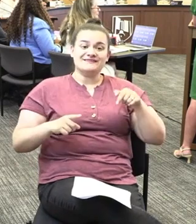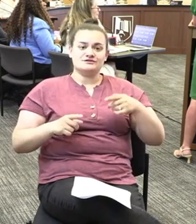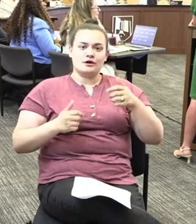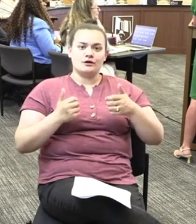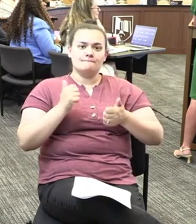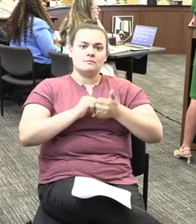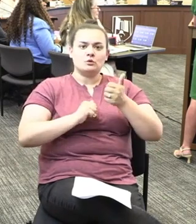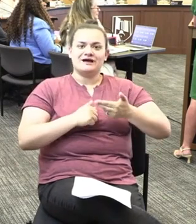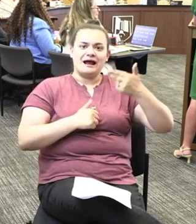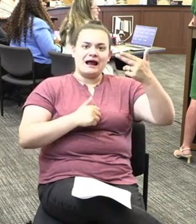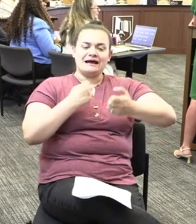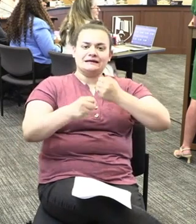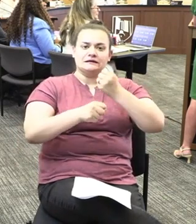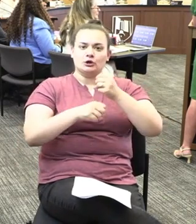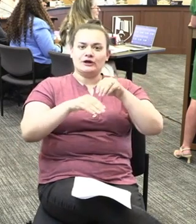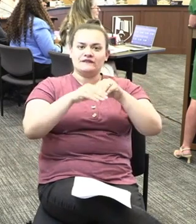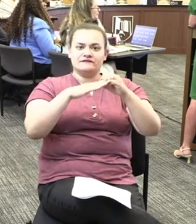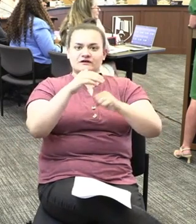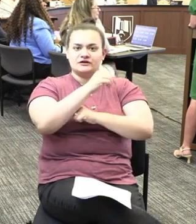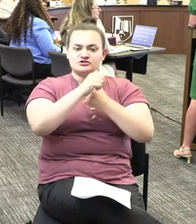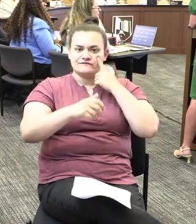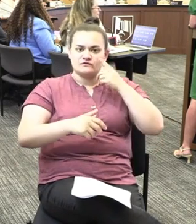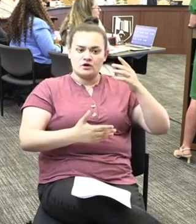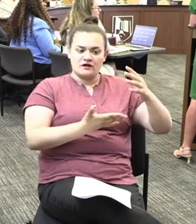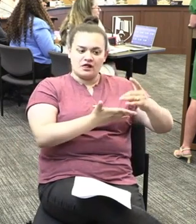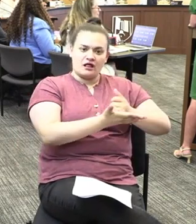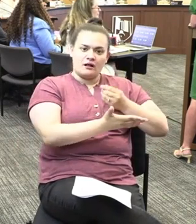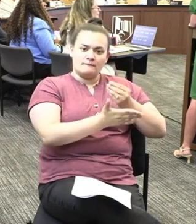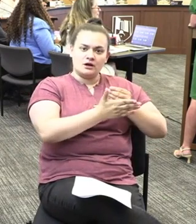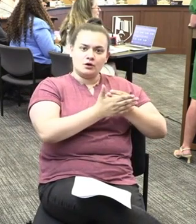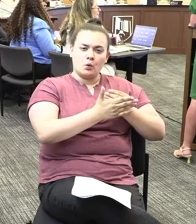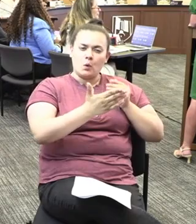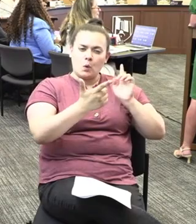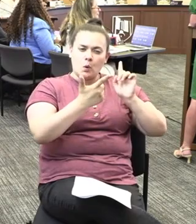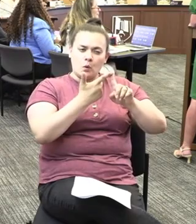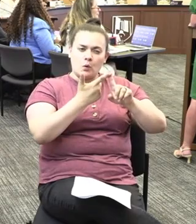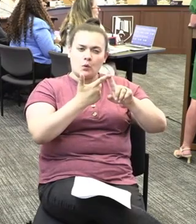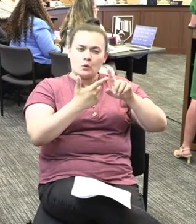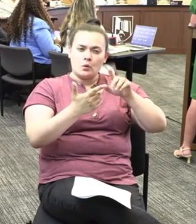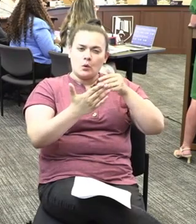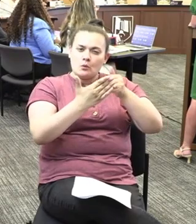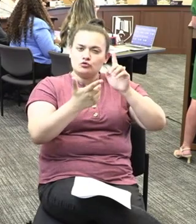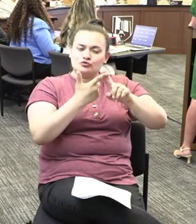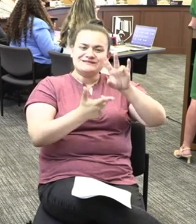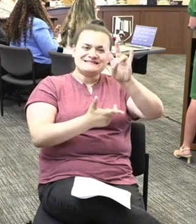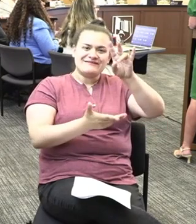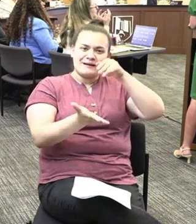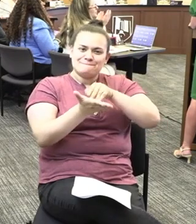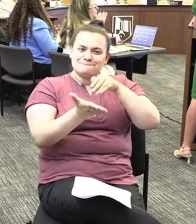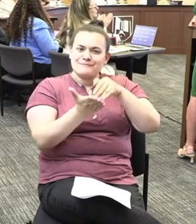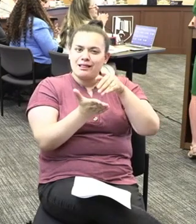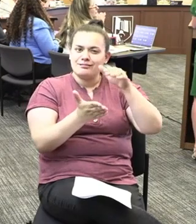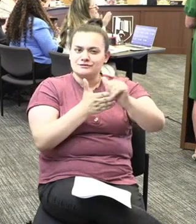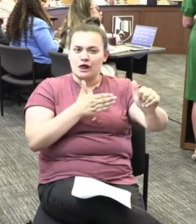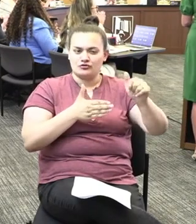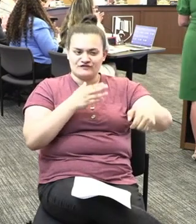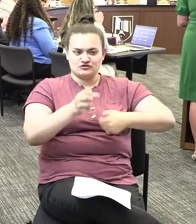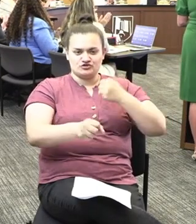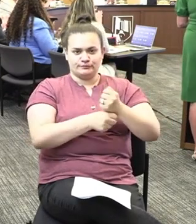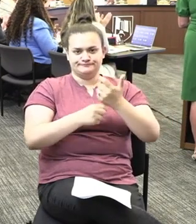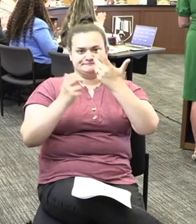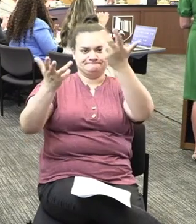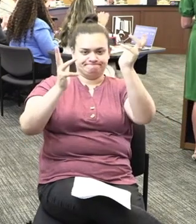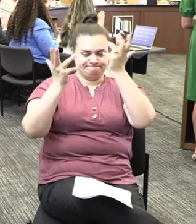ever in the foundation and fundraising. We're almost to $7 million raised this year in fiscal year 26.